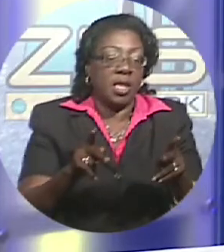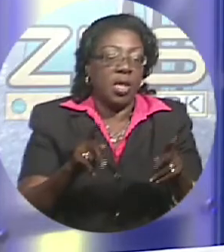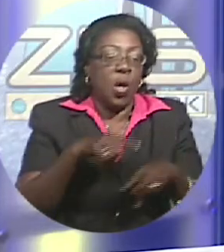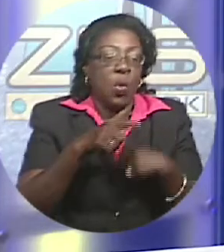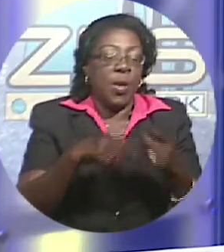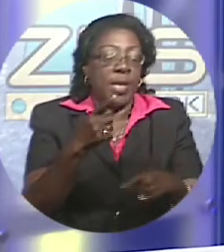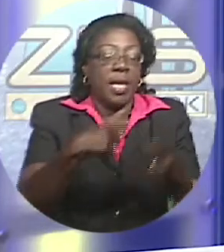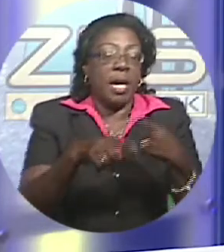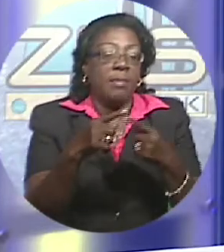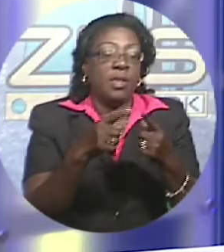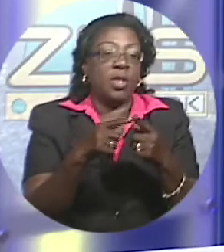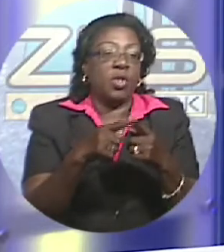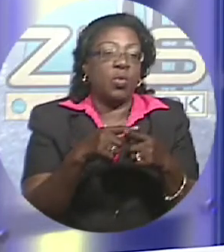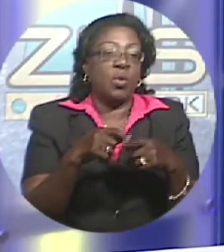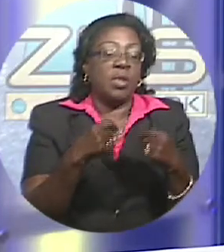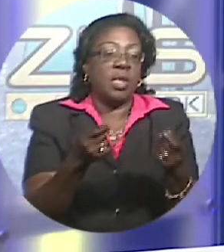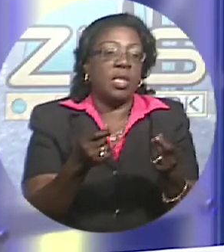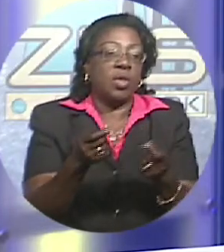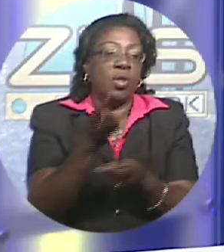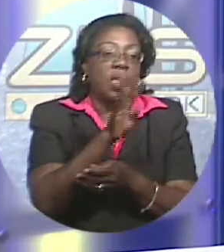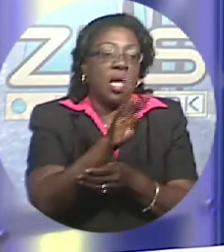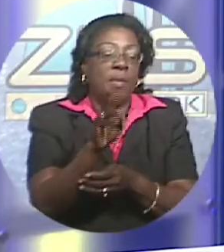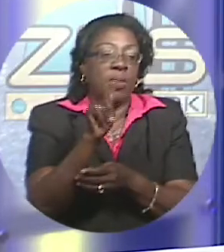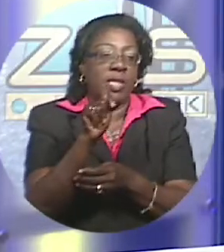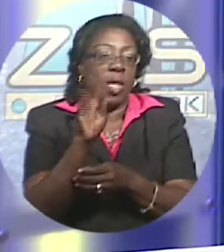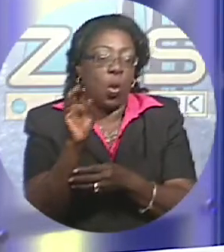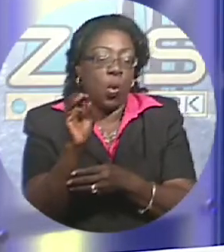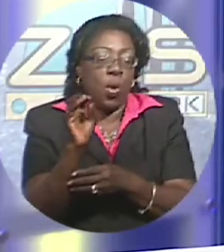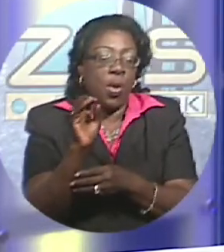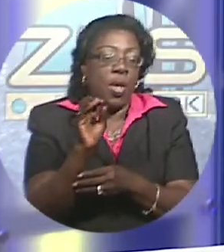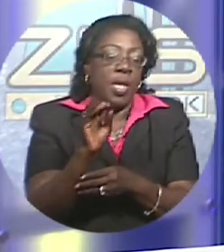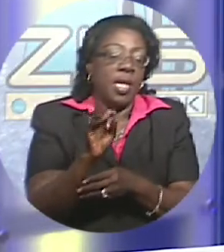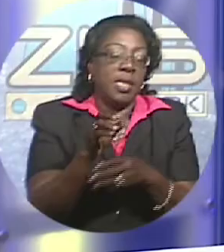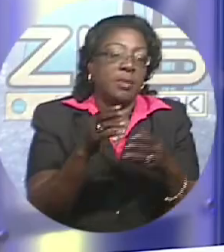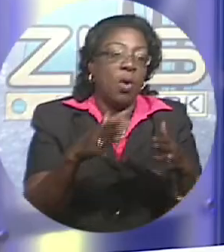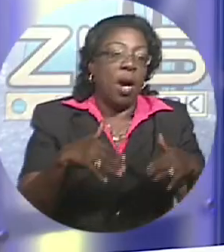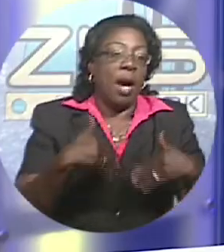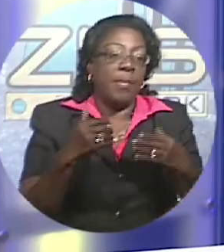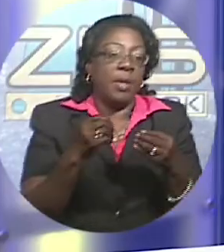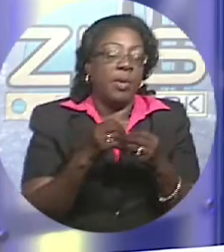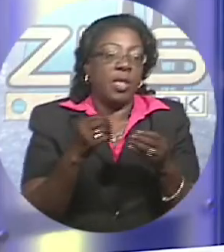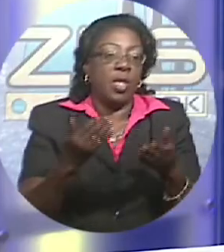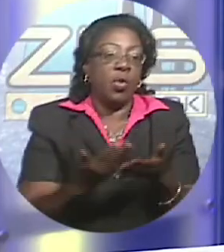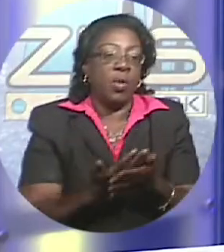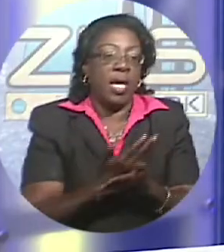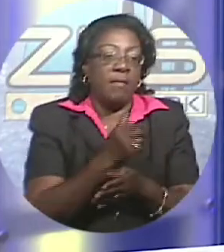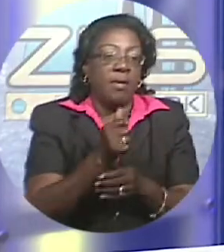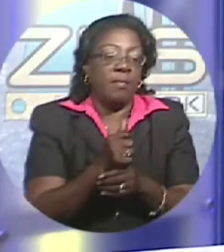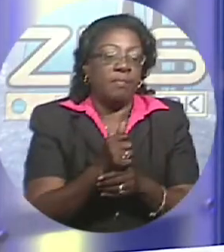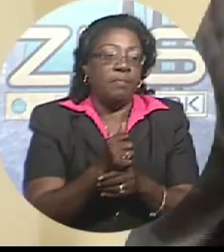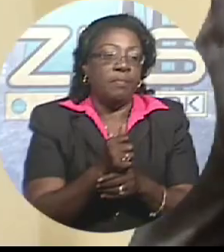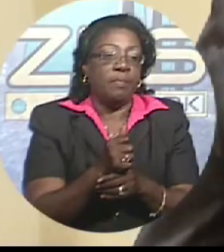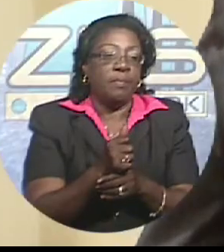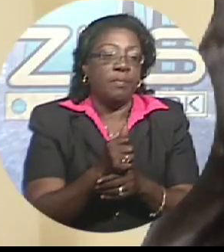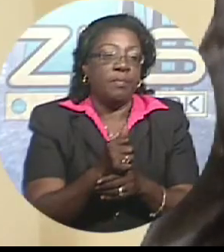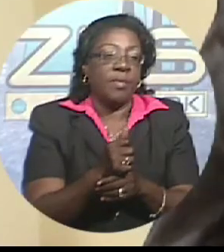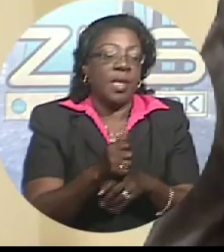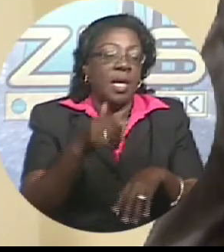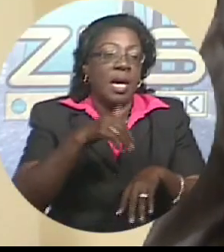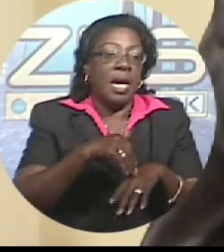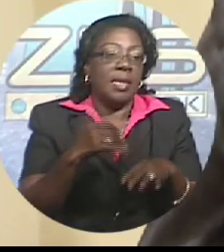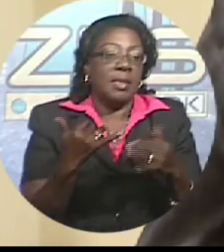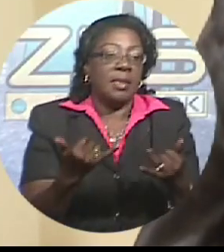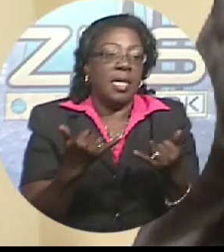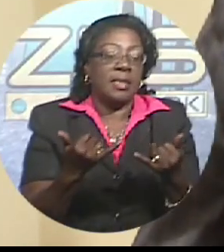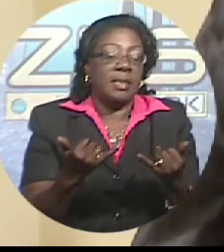to WTO, he's more happy about the new level of accountability which will be reached as a result. As it stands